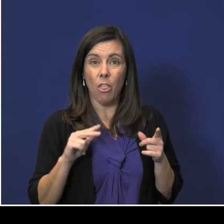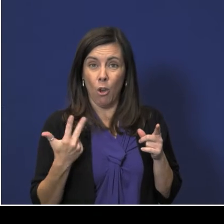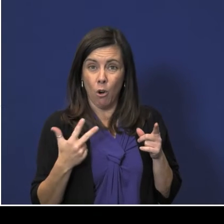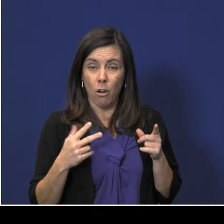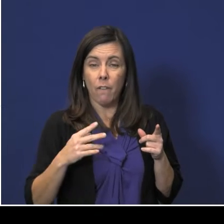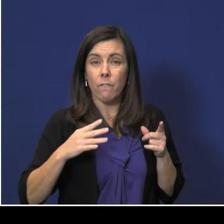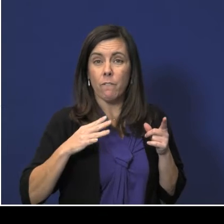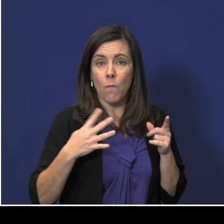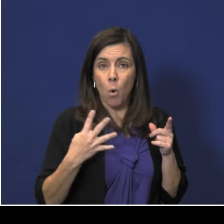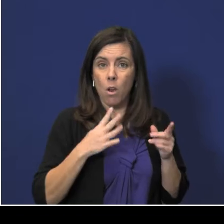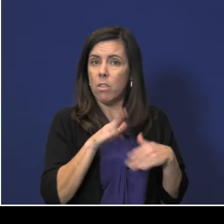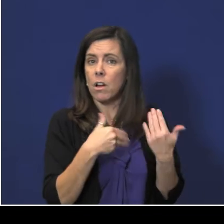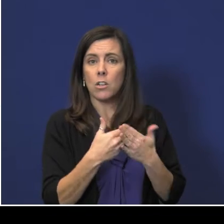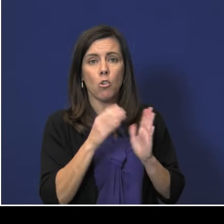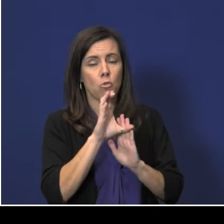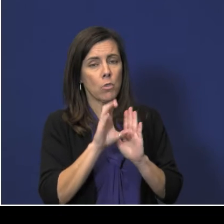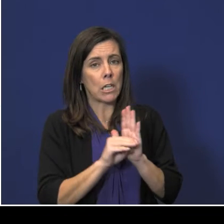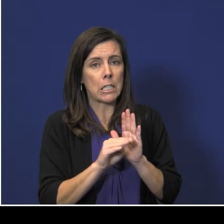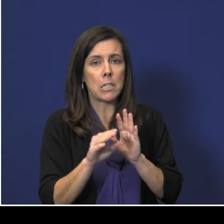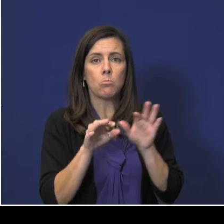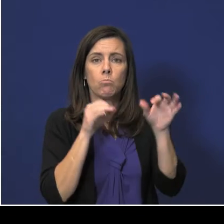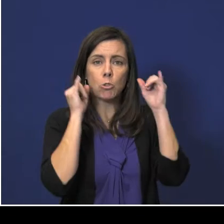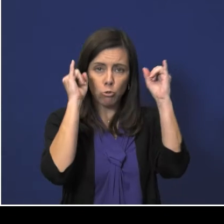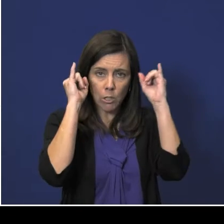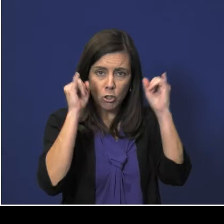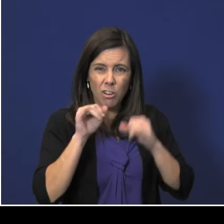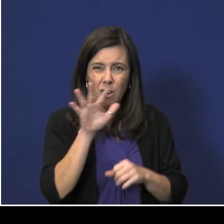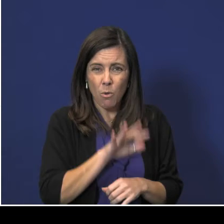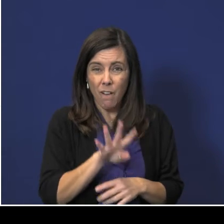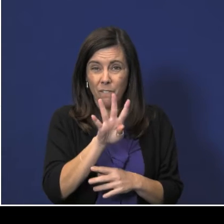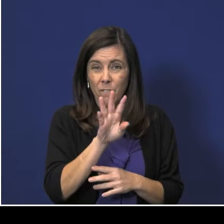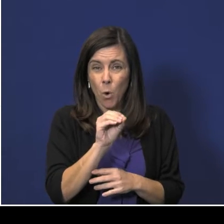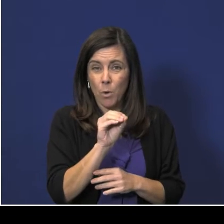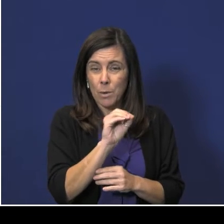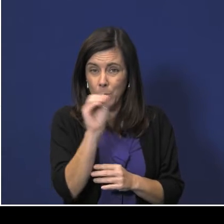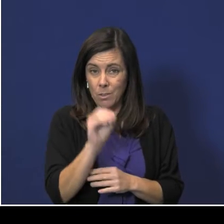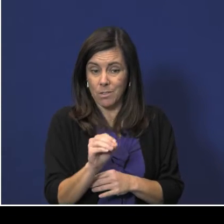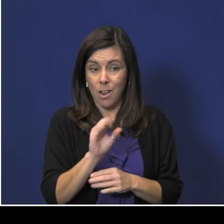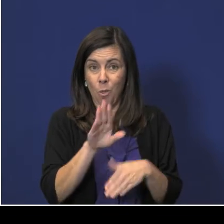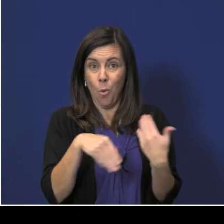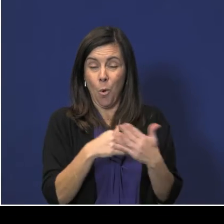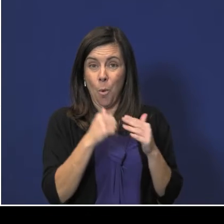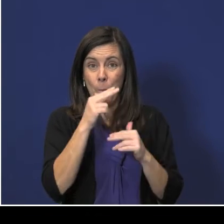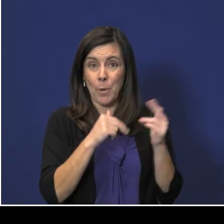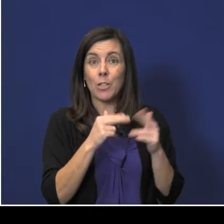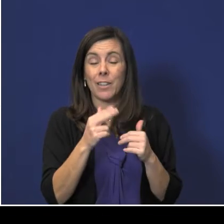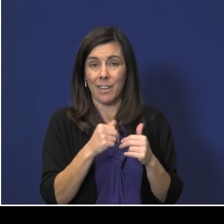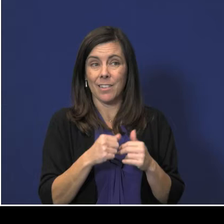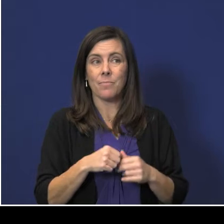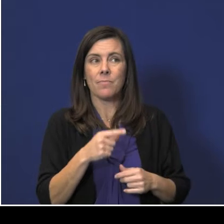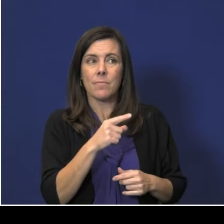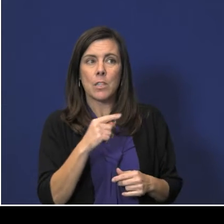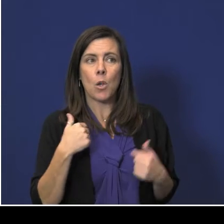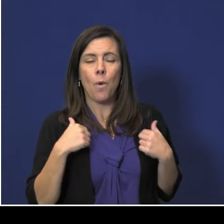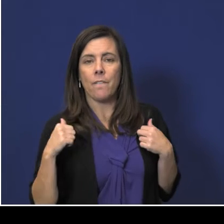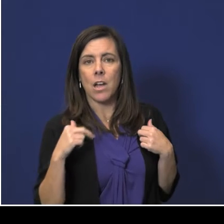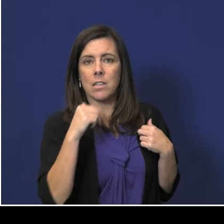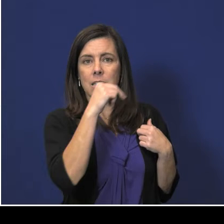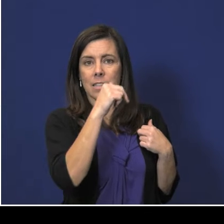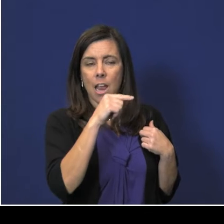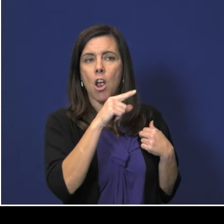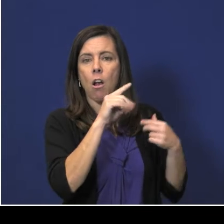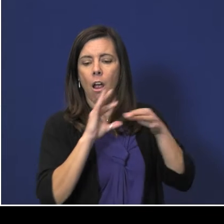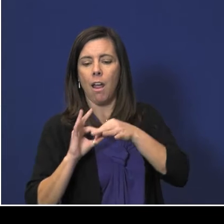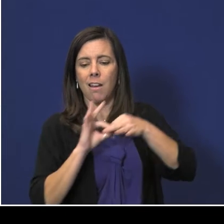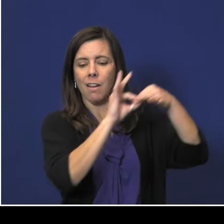all curriculum and instruction. Again, like Brenda mentioned, is around 40% of the office building. There's even a stair at this level. It's the 3rd level connecting to the